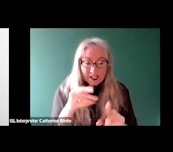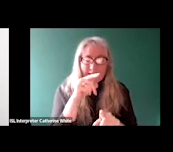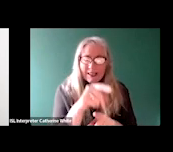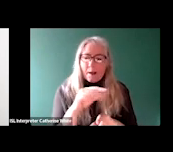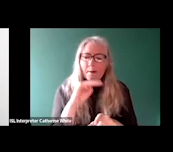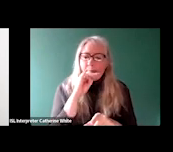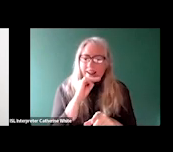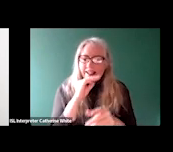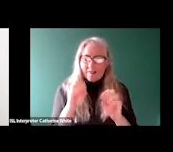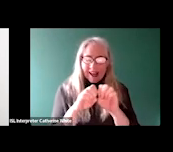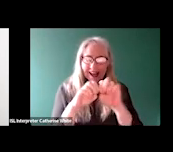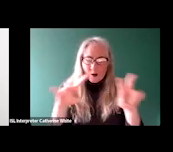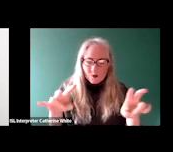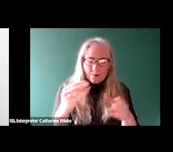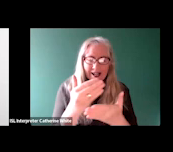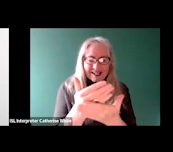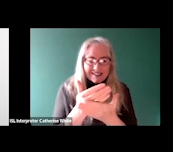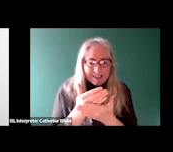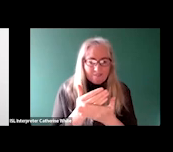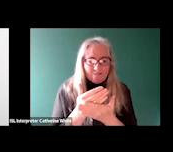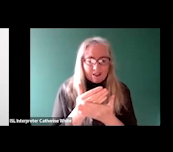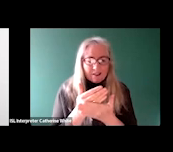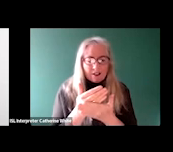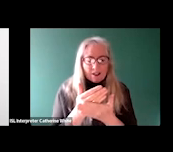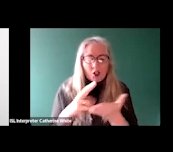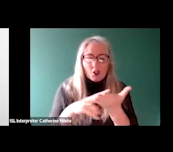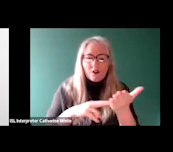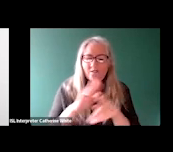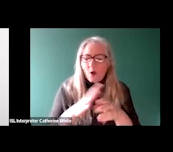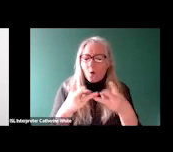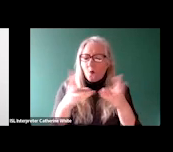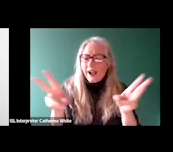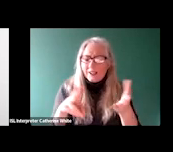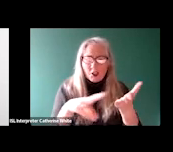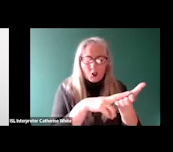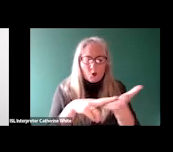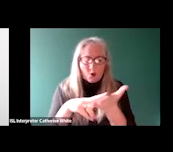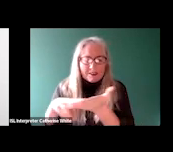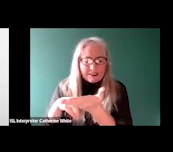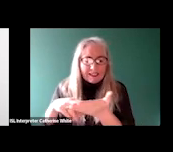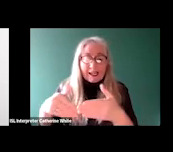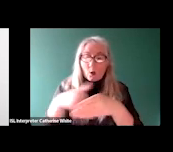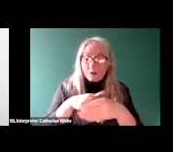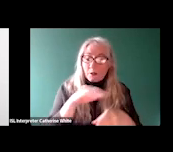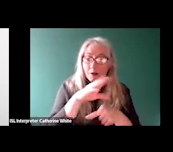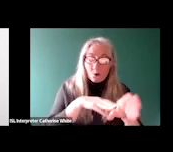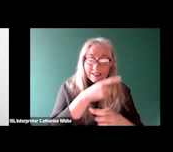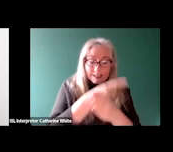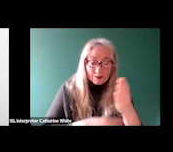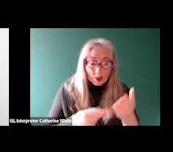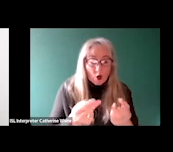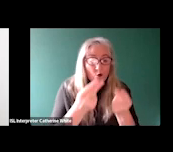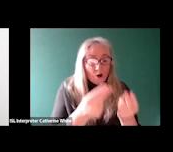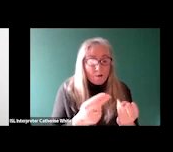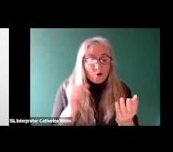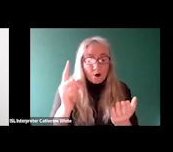facilitating equitable and safe use for a wide range of users, including persons with disabilities. The requirements and recommendations